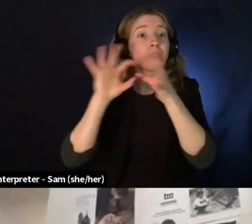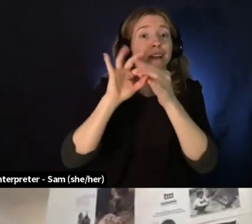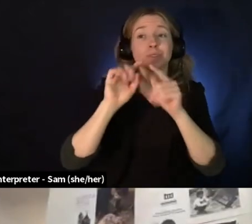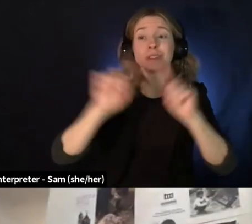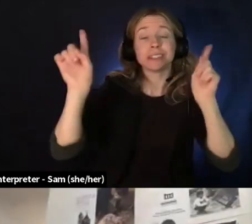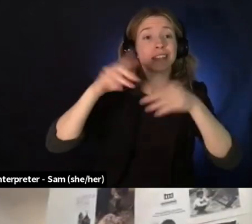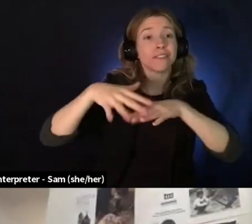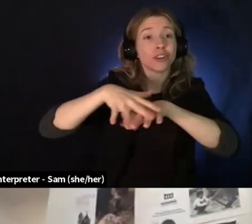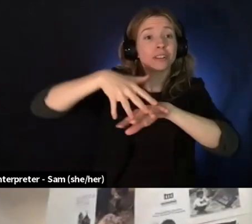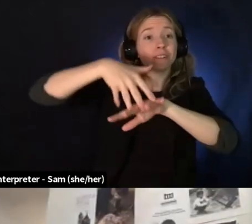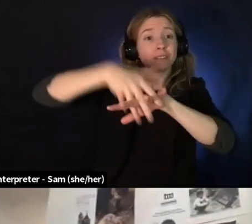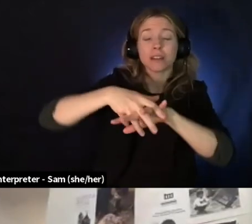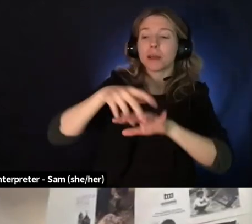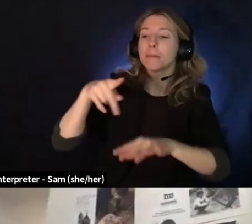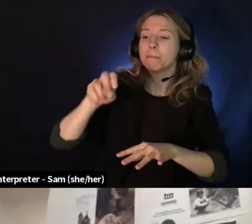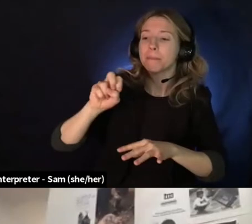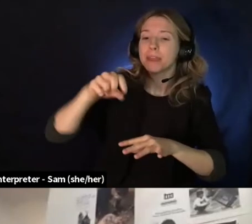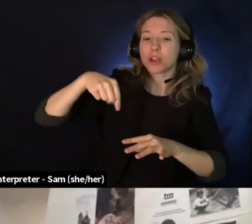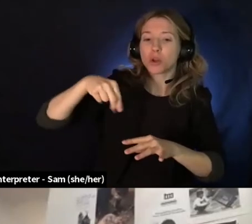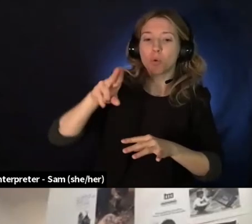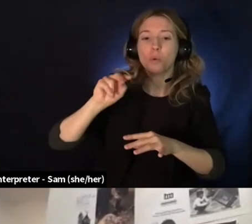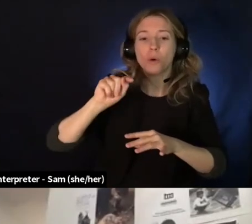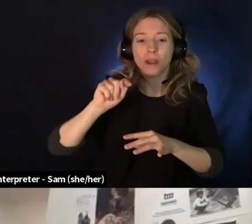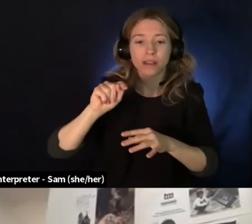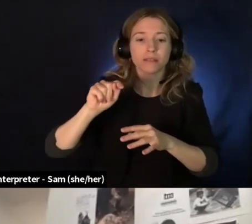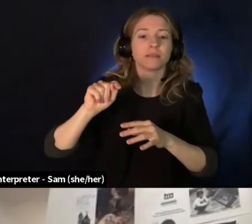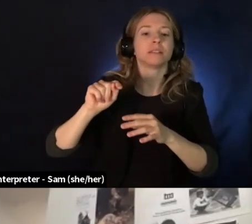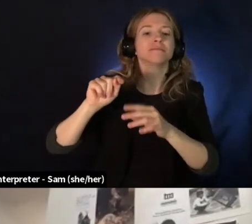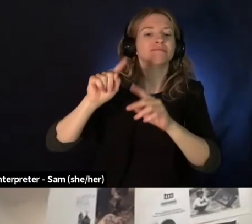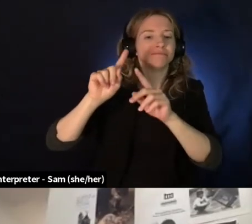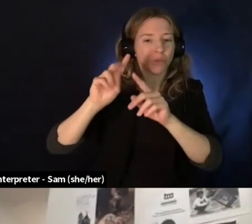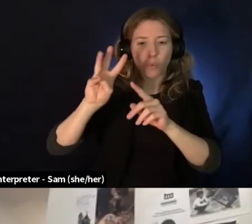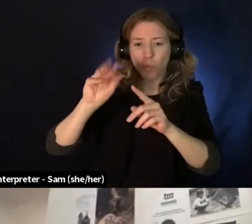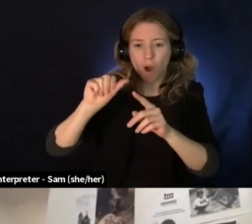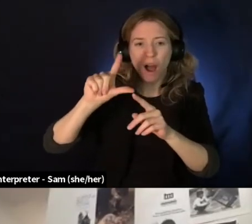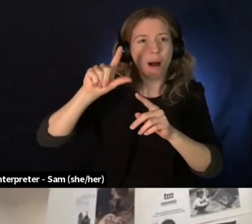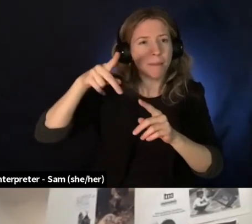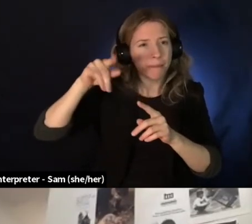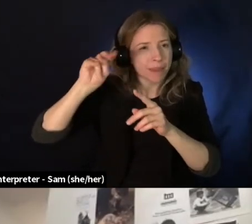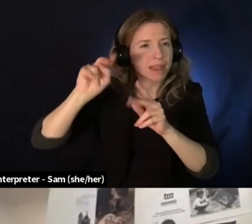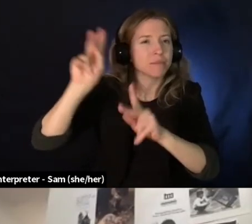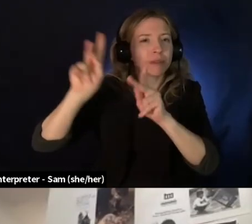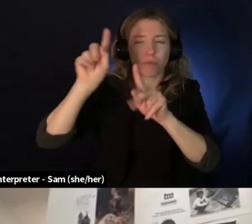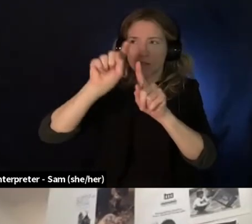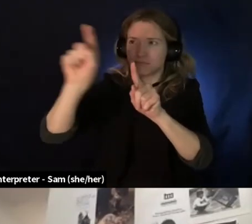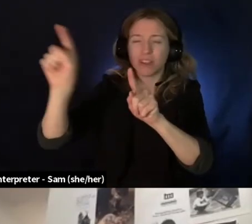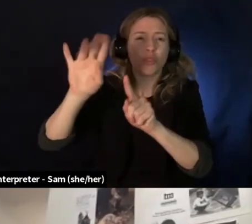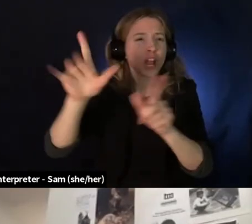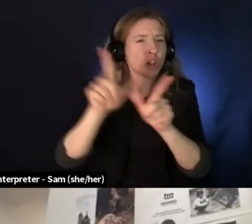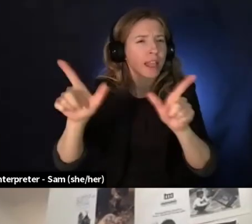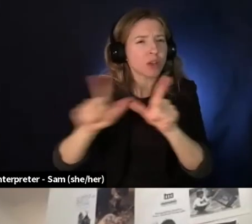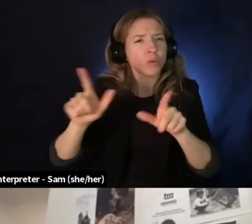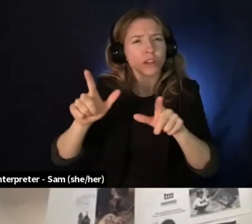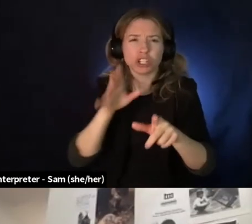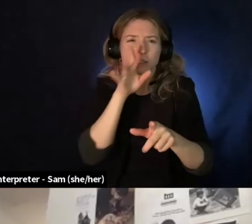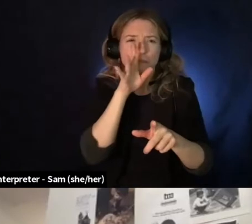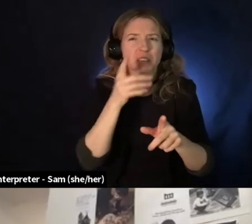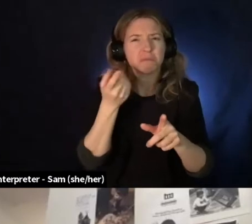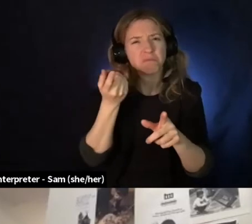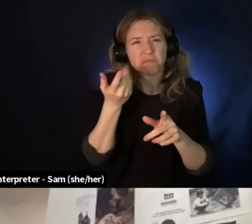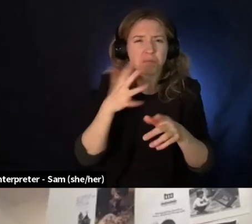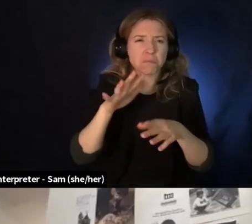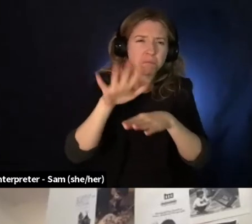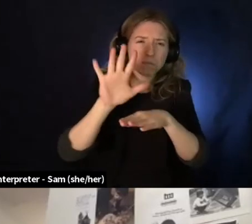They were all part of us. They speak the same basic language that we do, except they have different dialects for